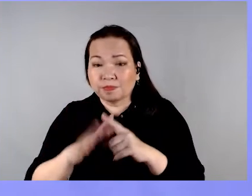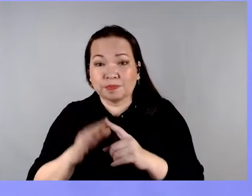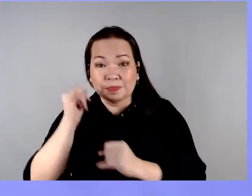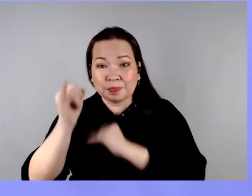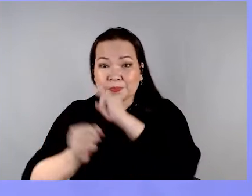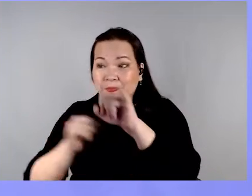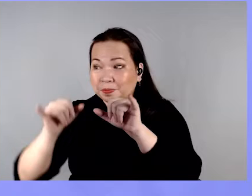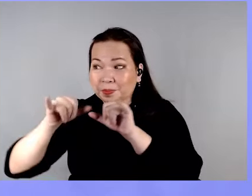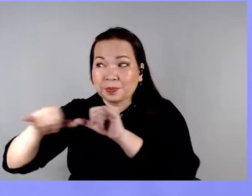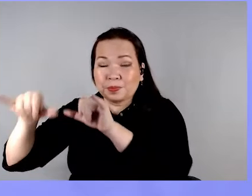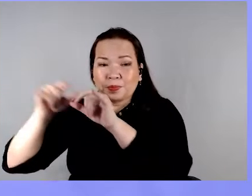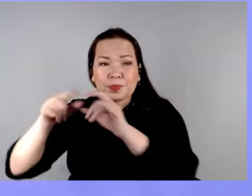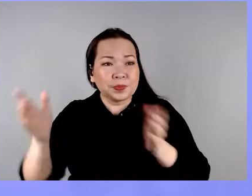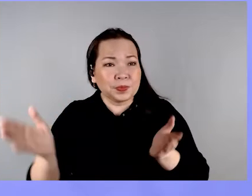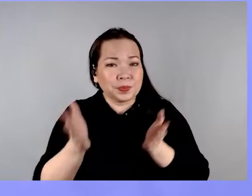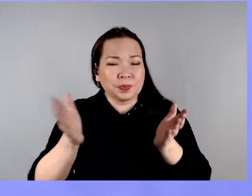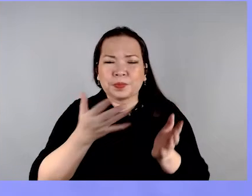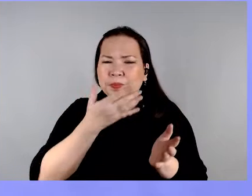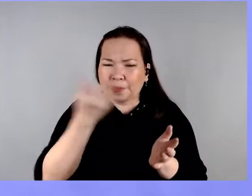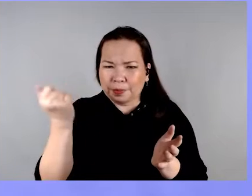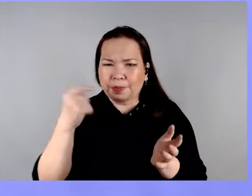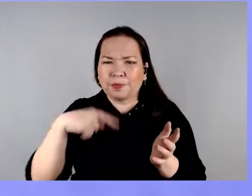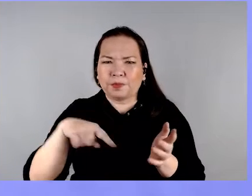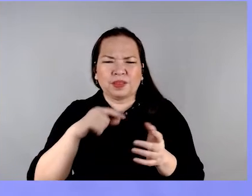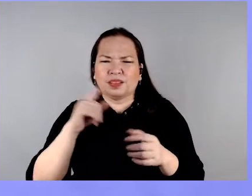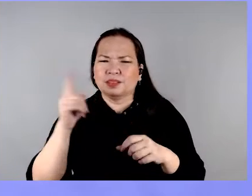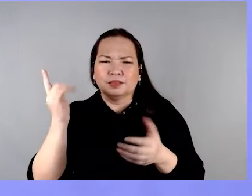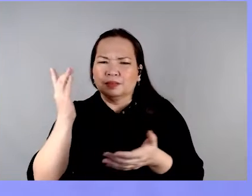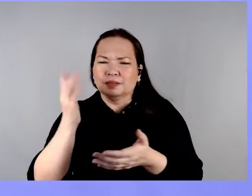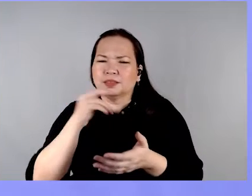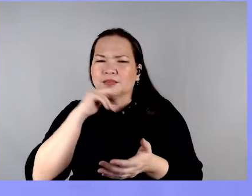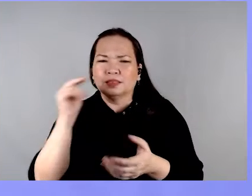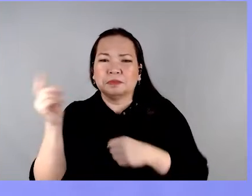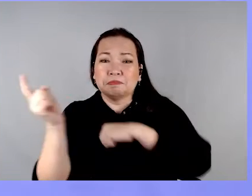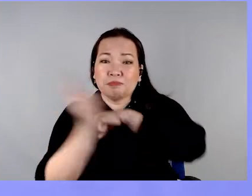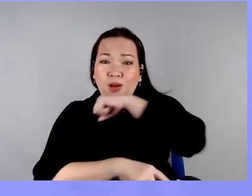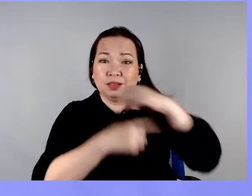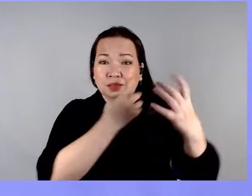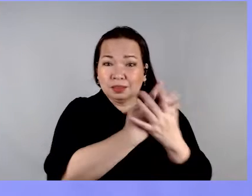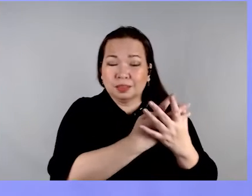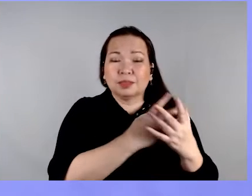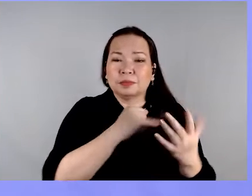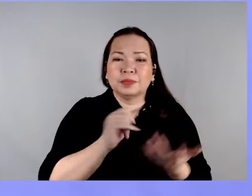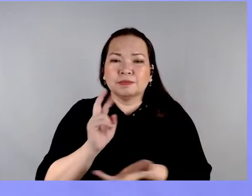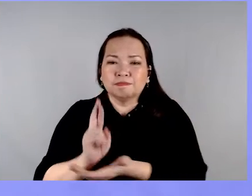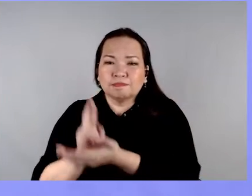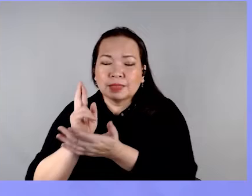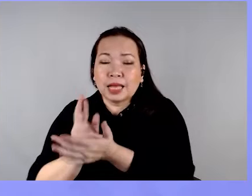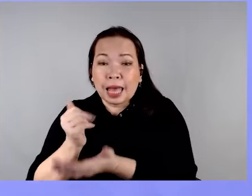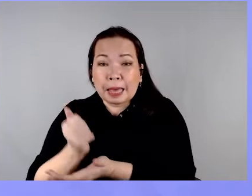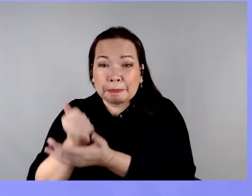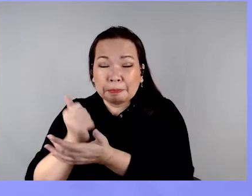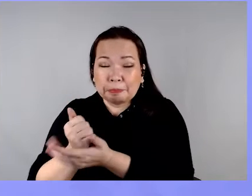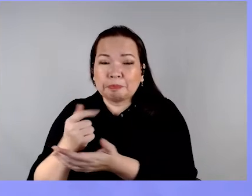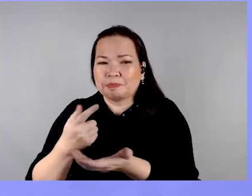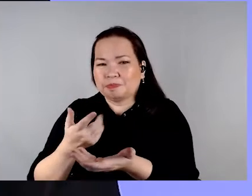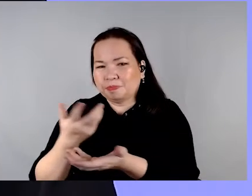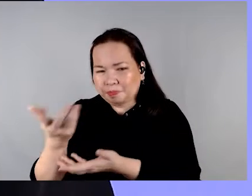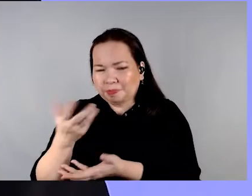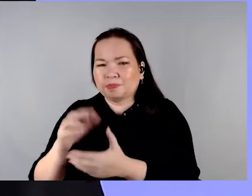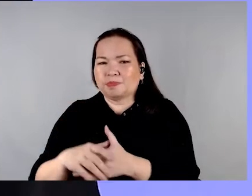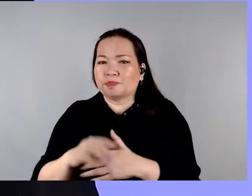strategy. International standards are encouraging the shift from a retributive justice approach to a restorative justice